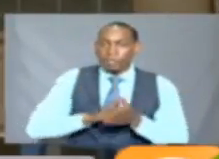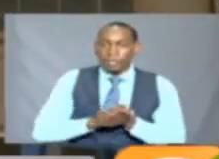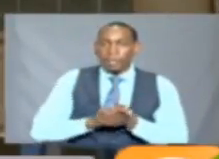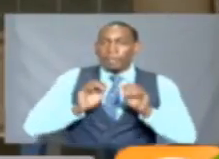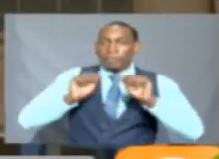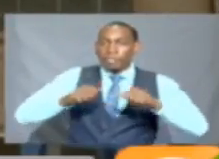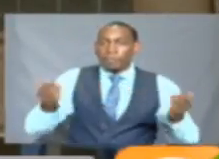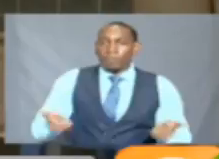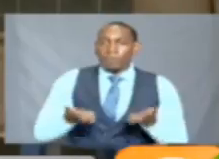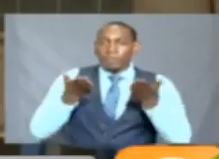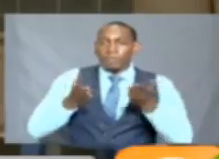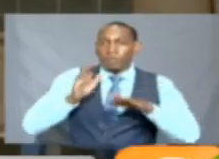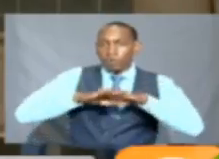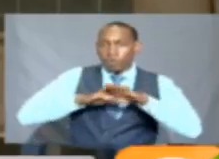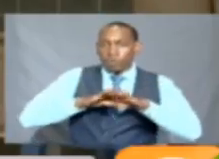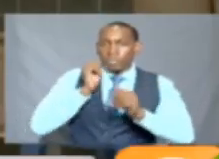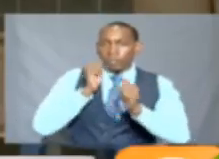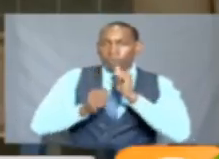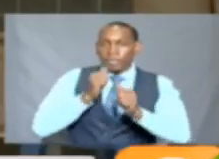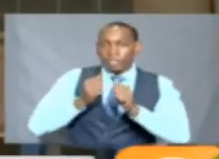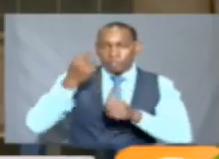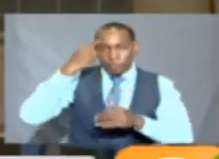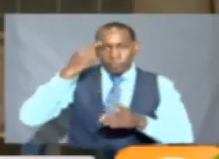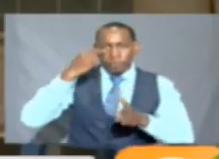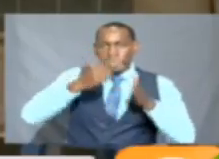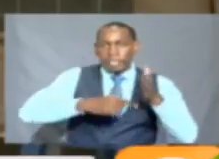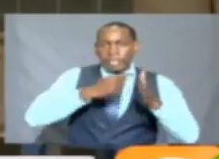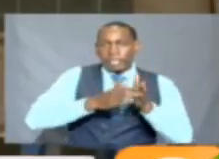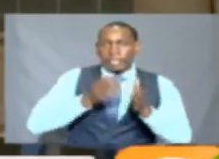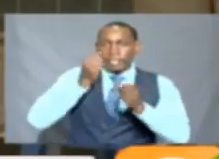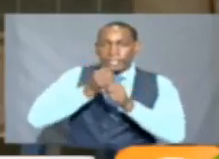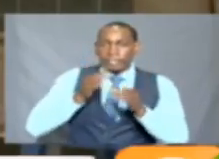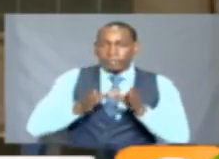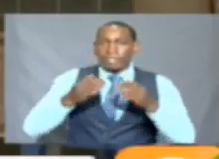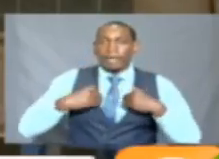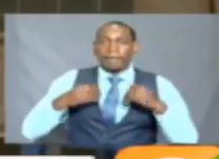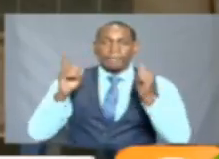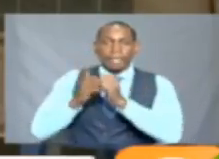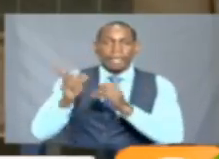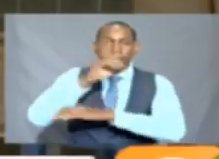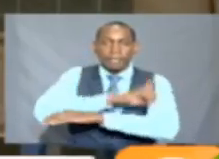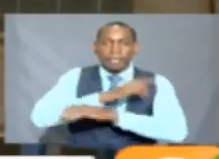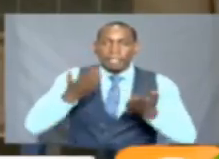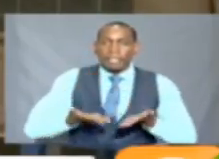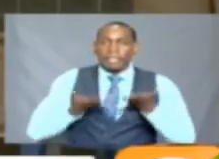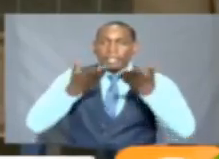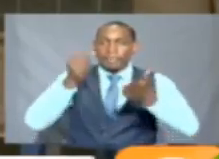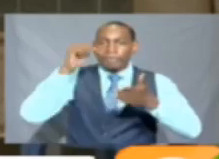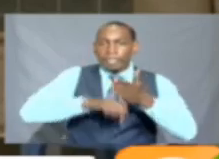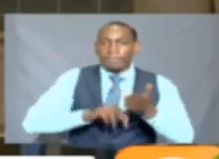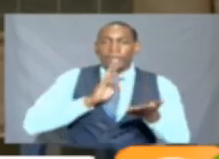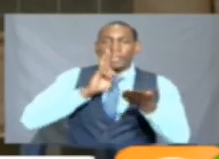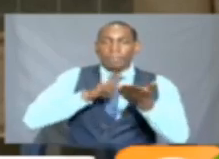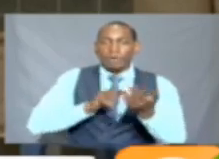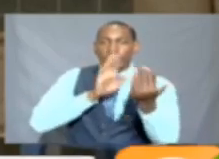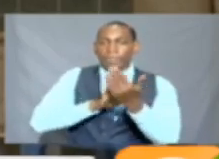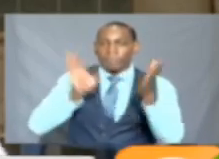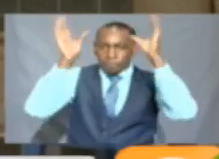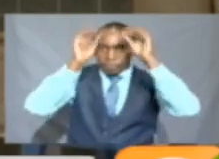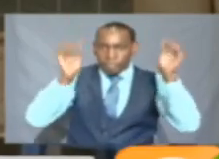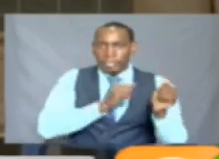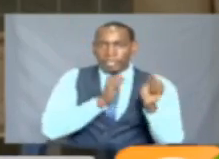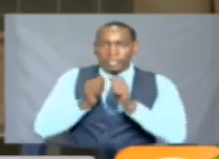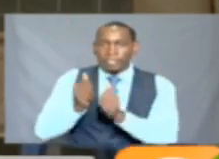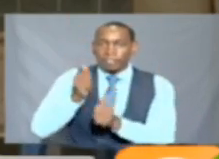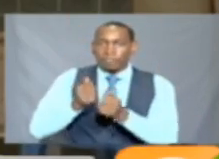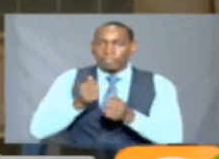would promote healthy competition among millers. The task force has 11 days to present a comprehensive report to the president on strategies